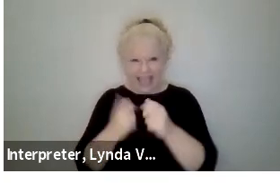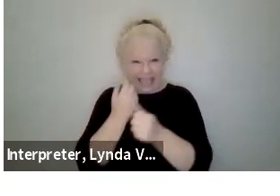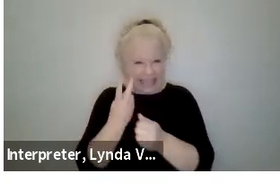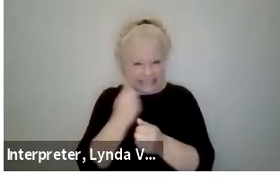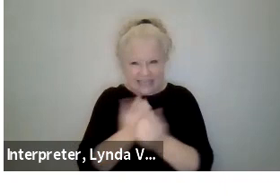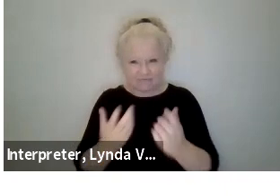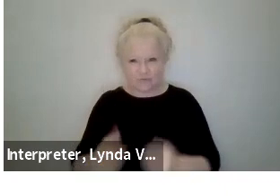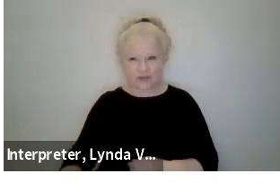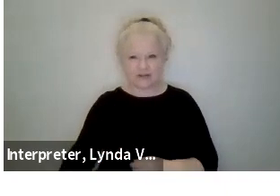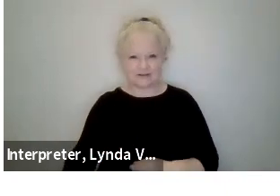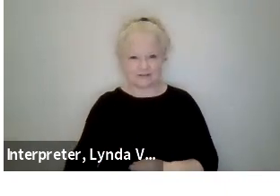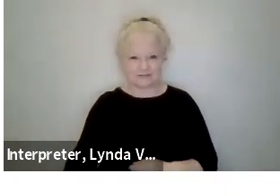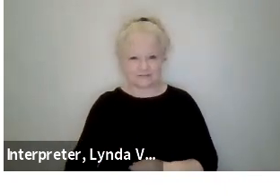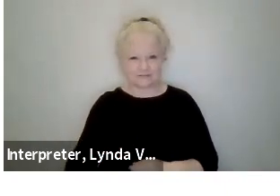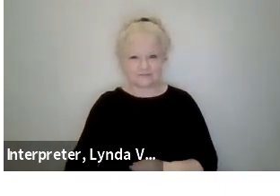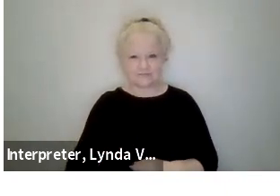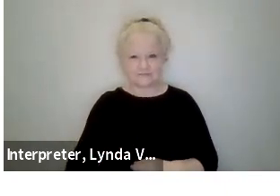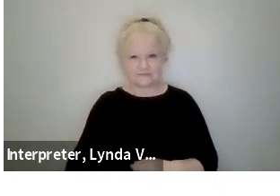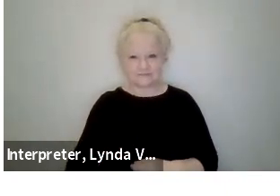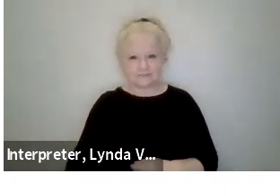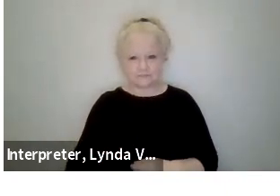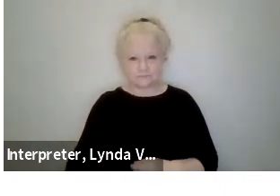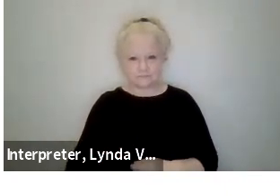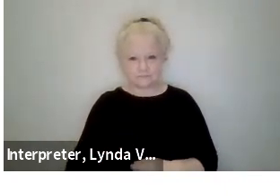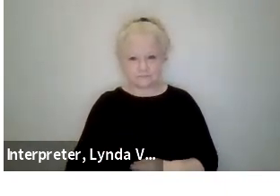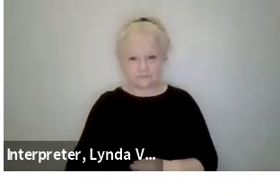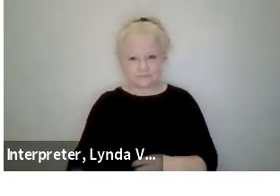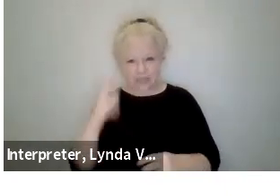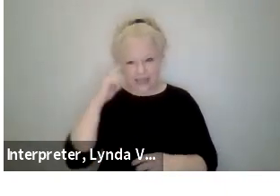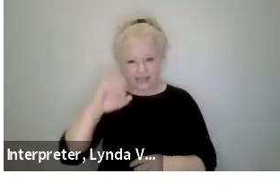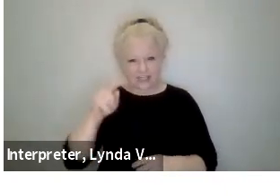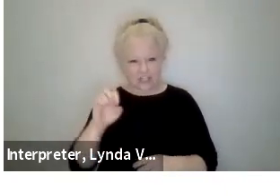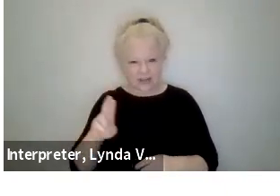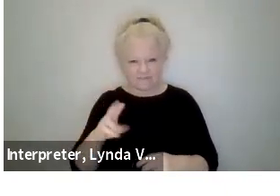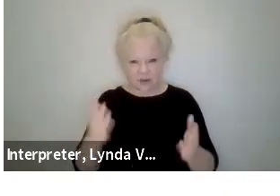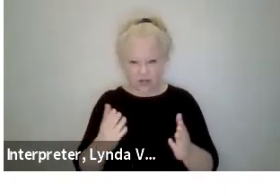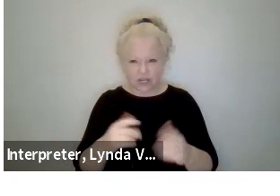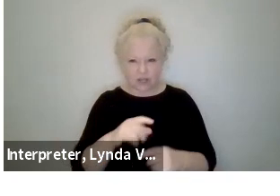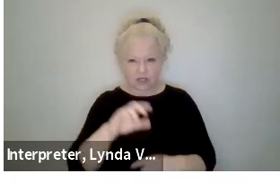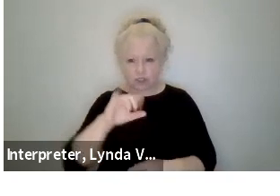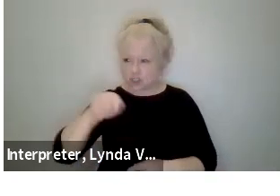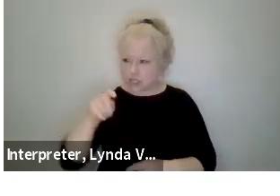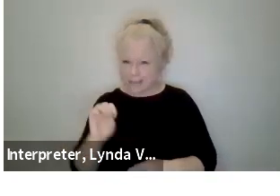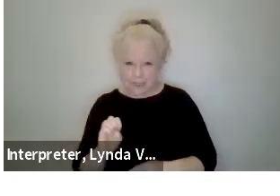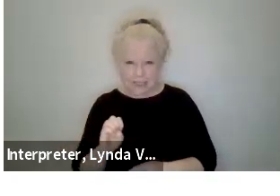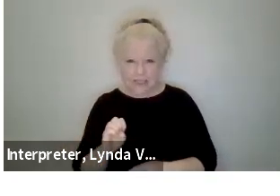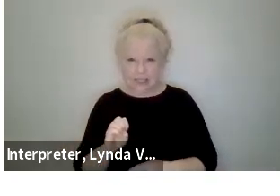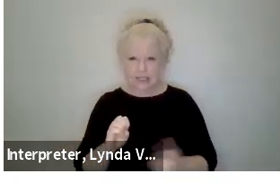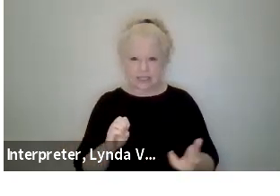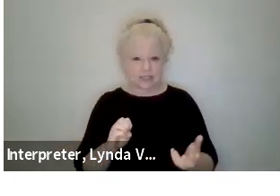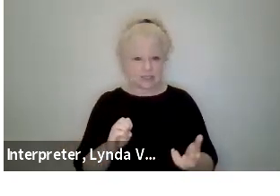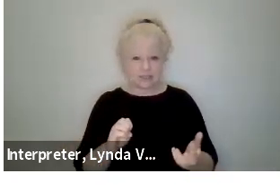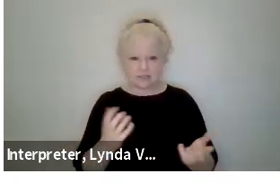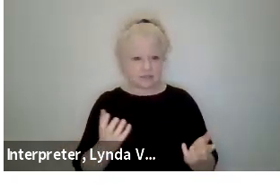anybody. So Anthony, Rosa, I think Jennifer's on the call too, Jamie, anybody's that wants to chime